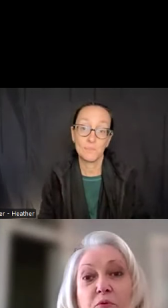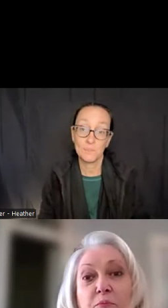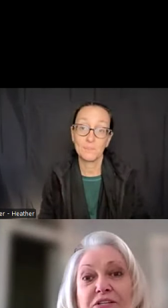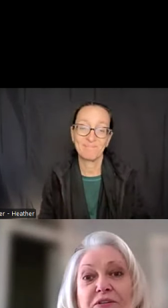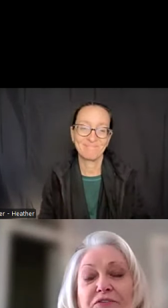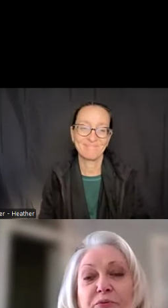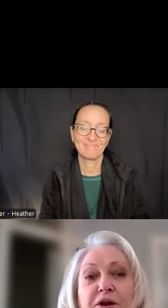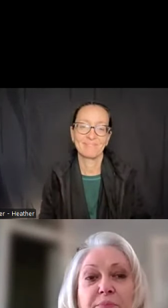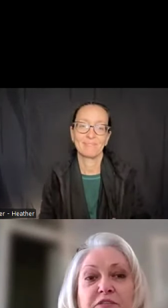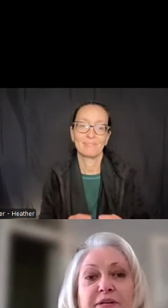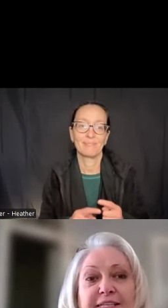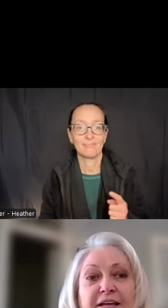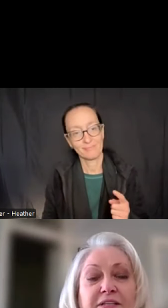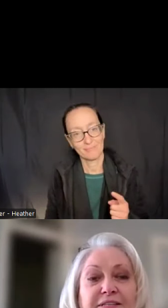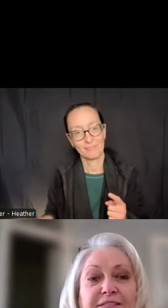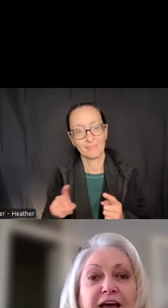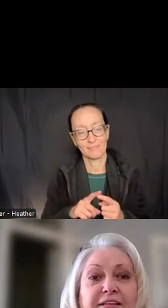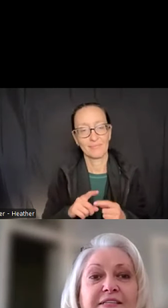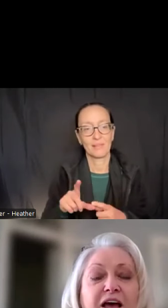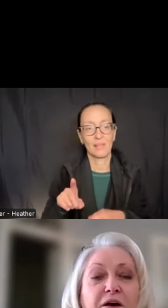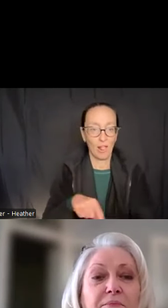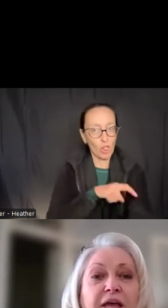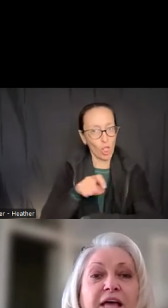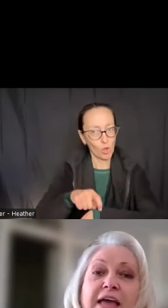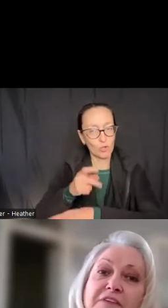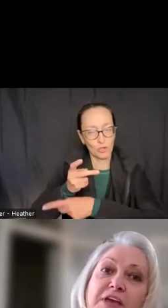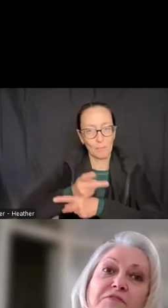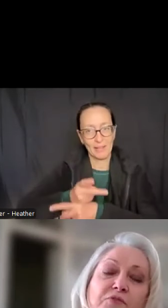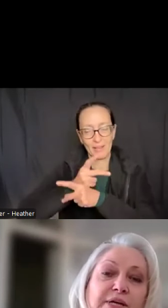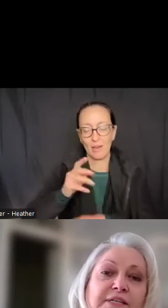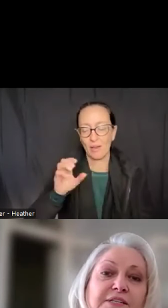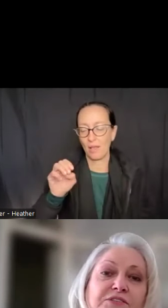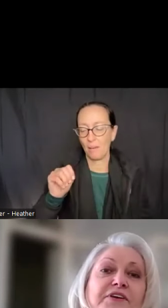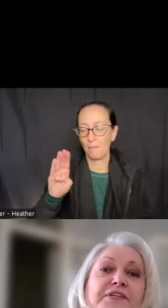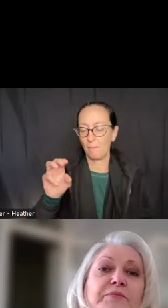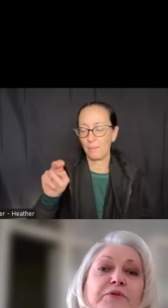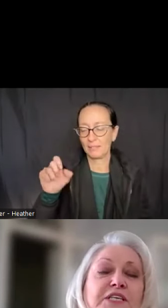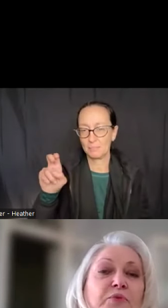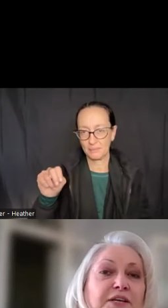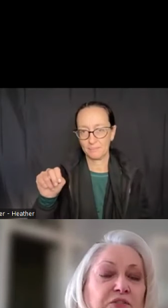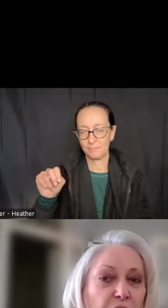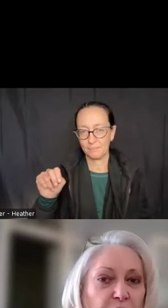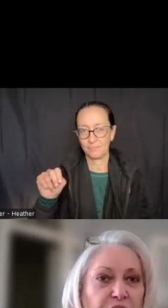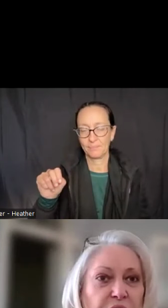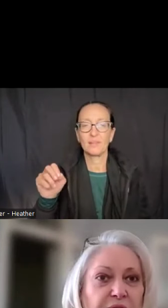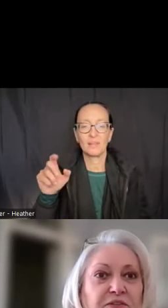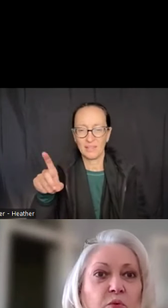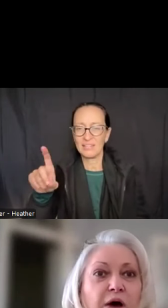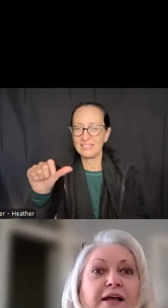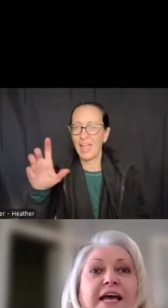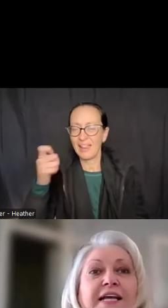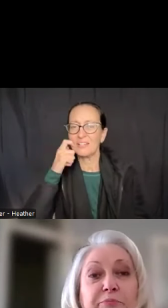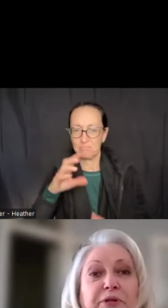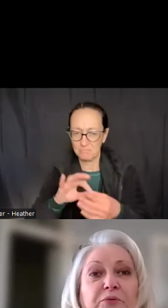Okay, we're back to long-term care ombudsman. As Dale discussed, they advocate for residents. They're very similar in some ways to what we do. And